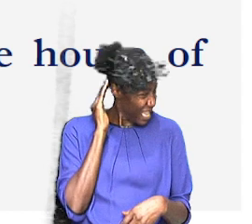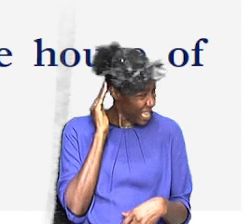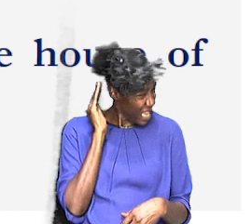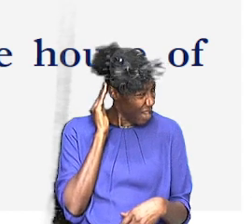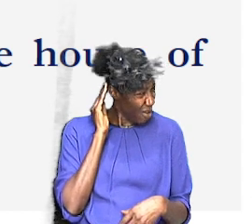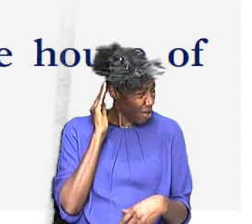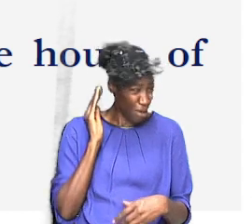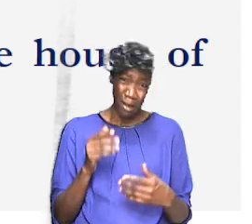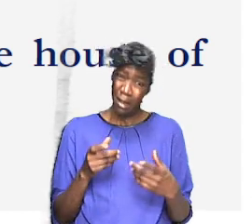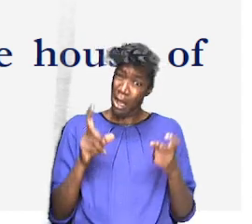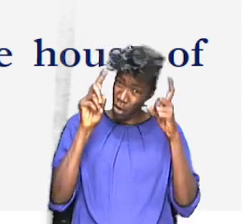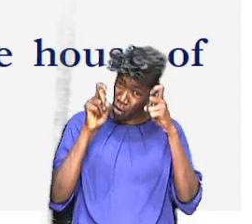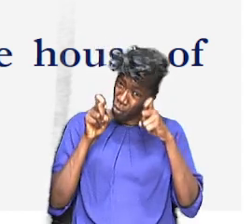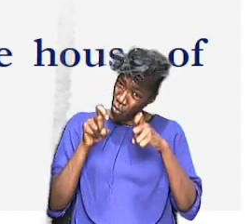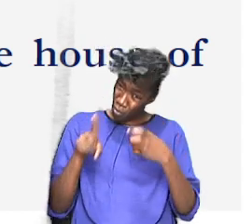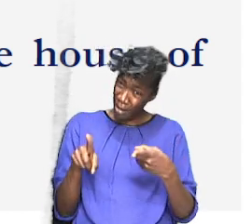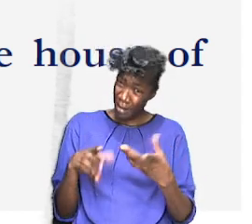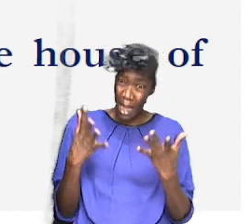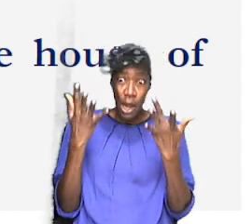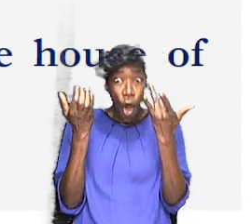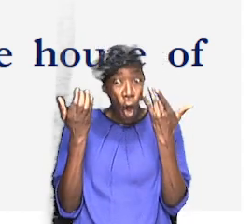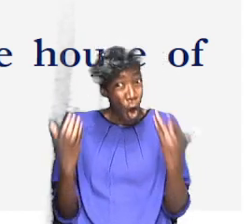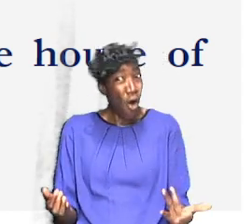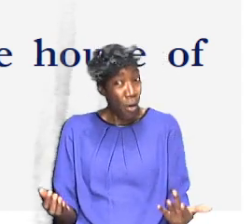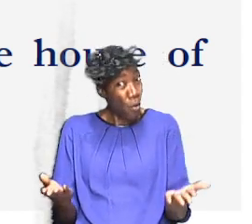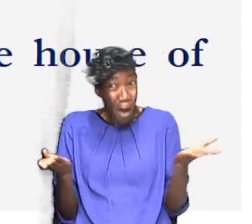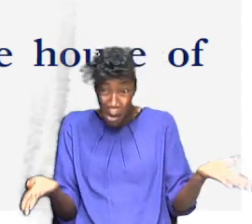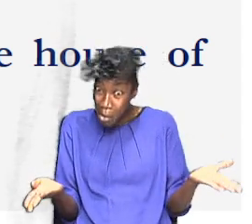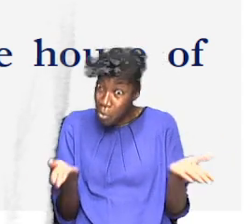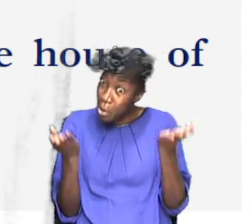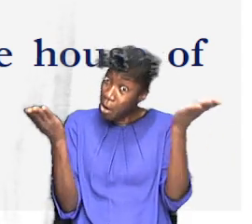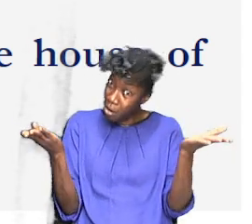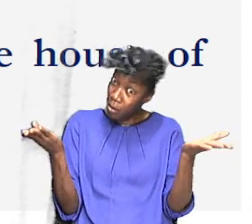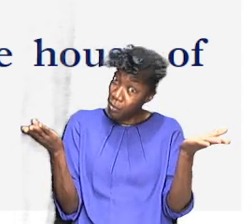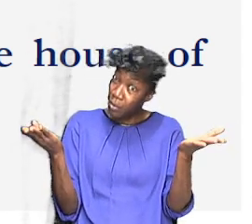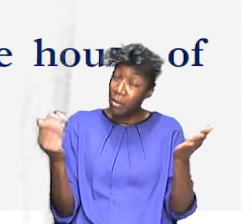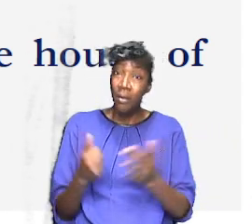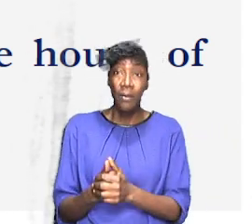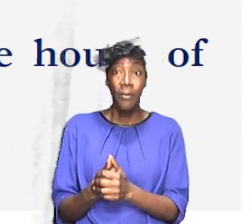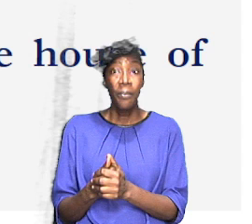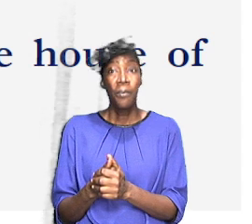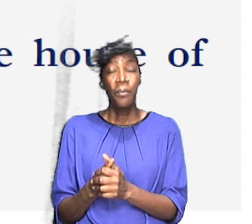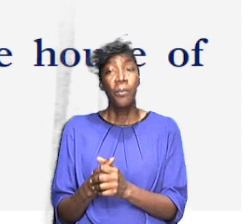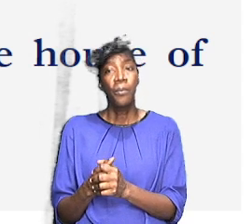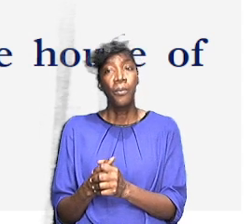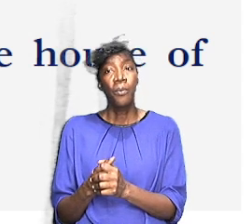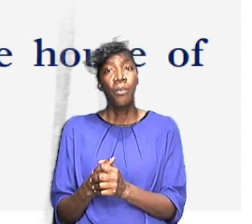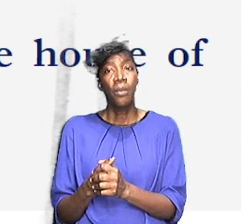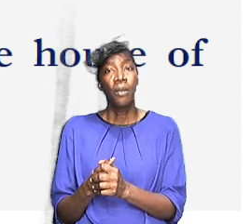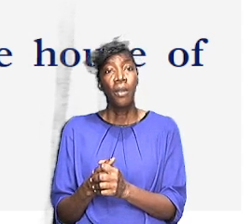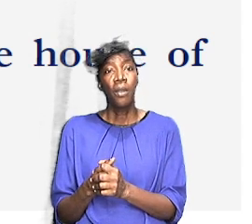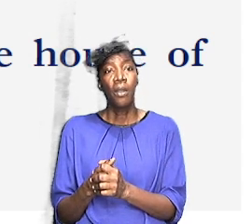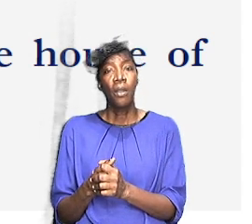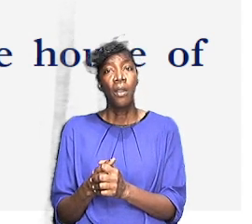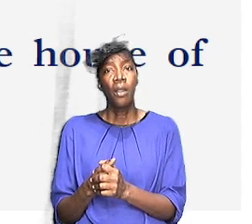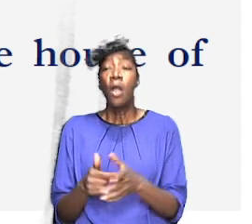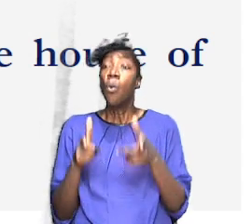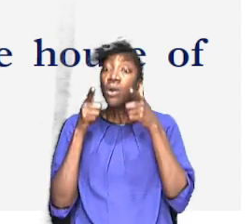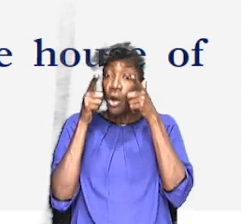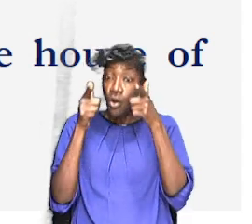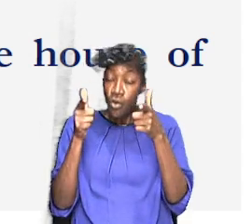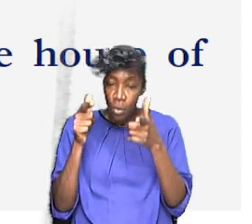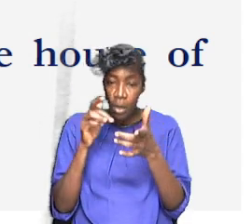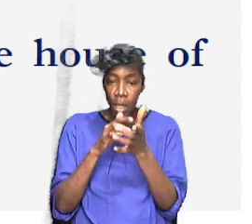how did this woman get into the house of a Pharisee? And that's one of the questions I've asked as I look into the